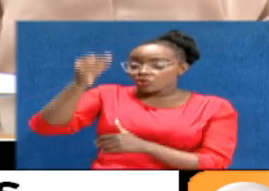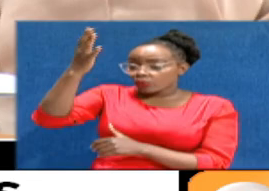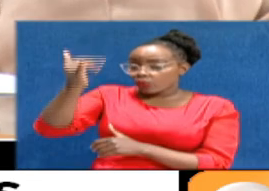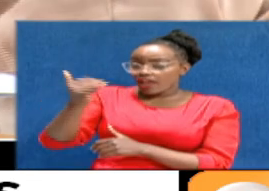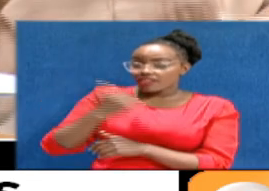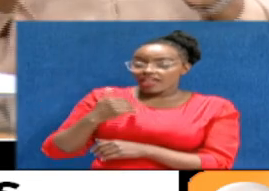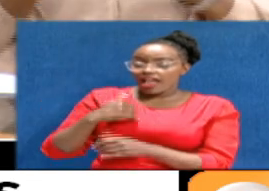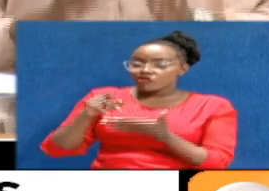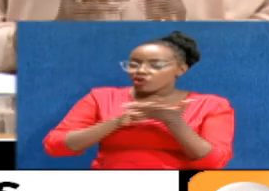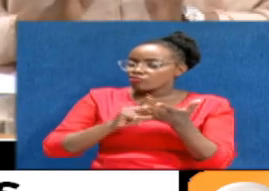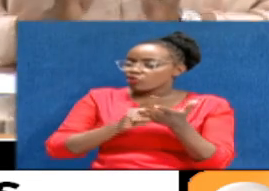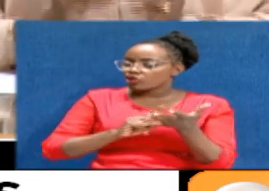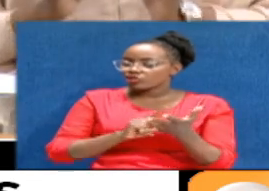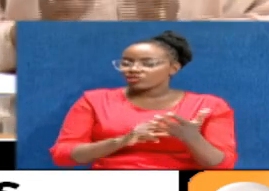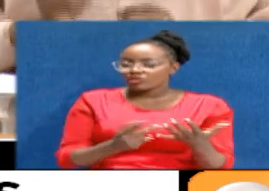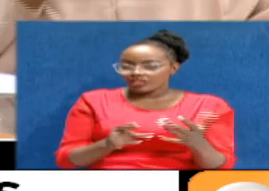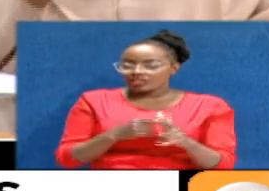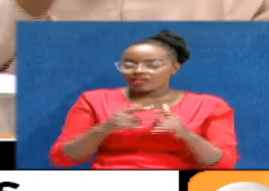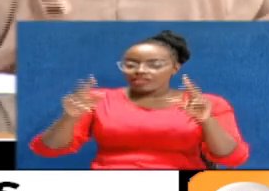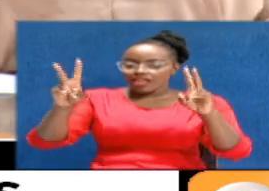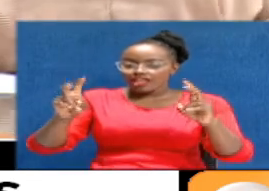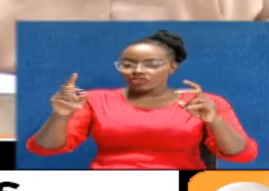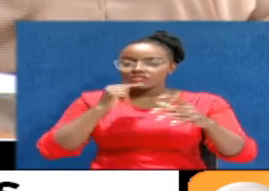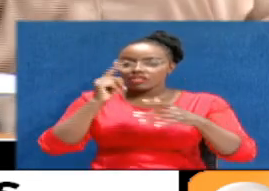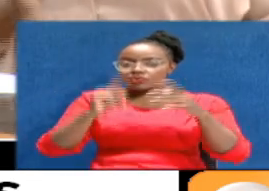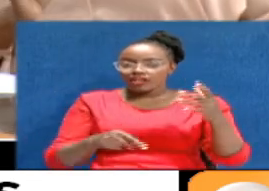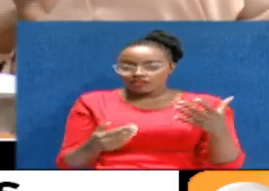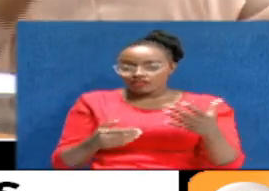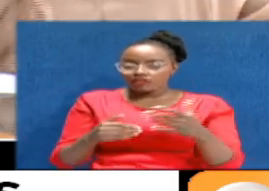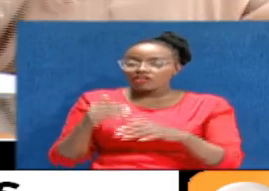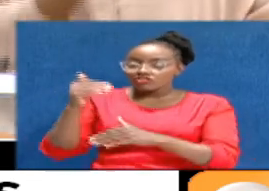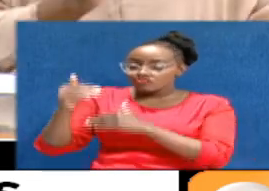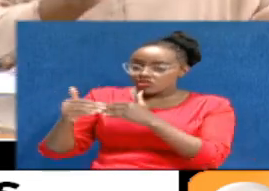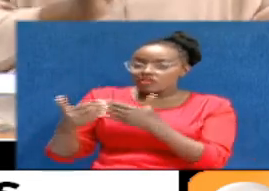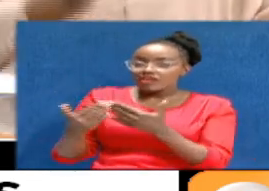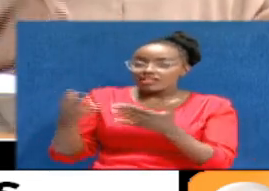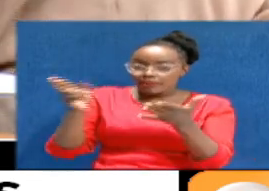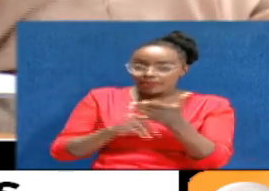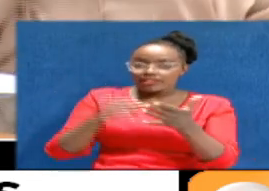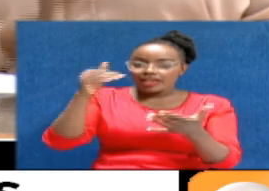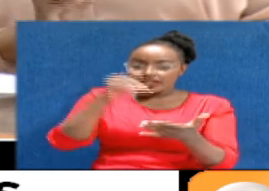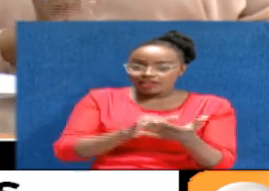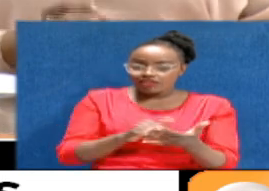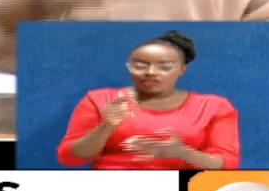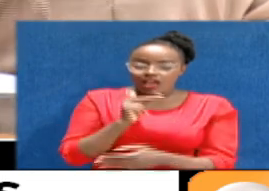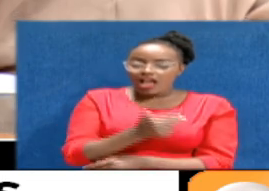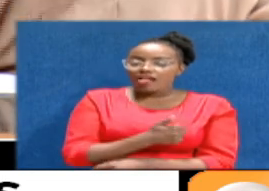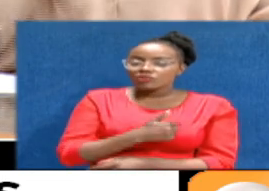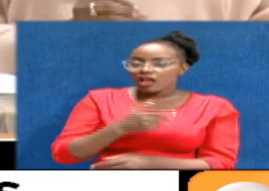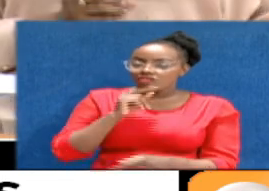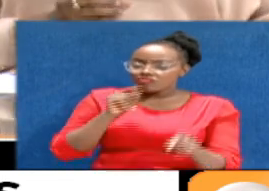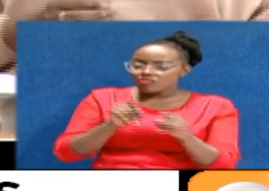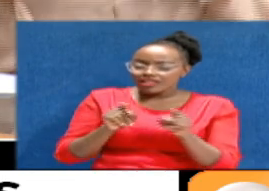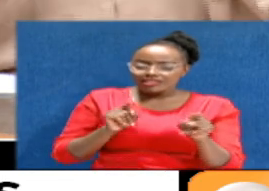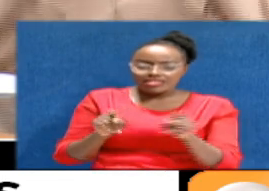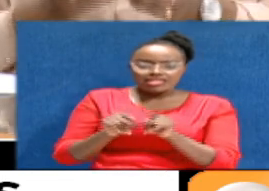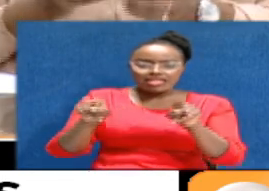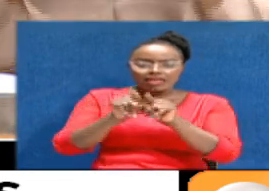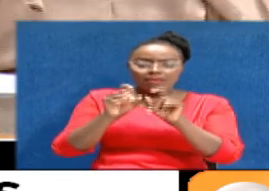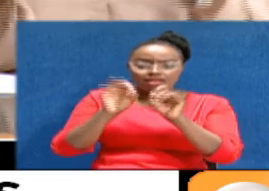said to have aflatoxin. So for her, the main reason she came and she said, lengo kuu ni uhusiano. And she repeated that issue of, tuna undugu, sisi ni wandugu,